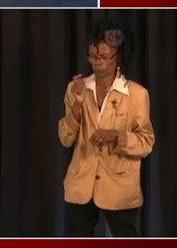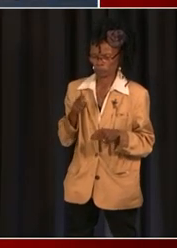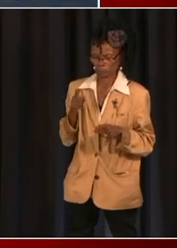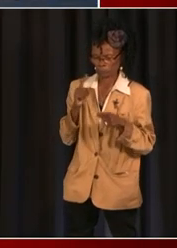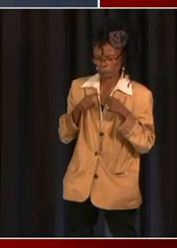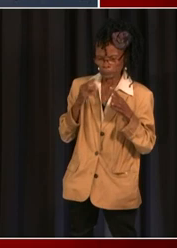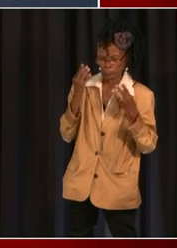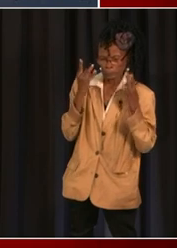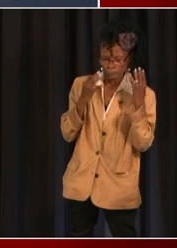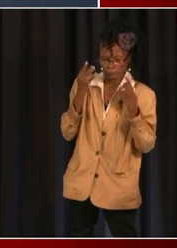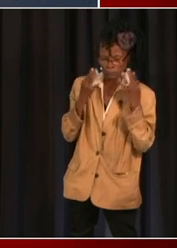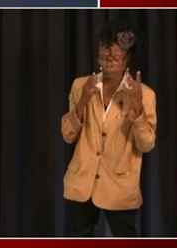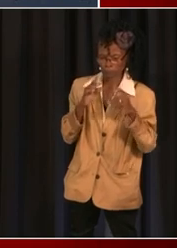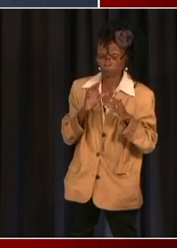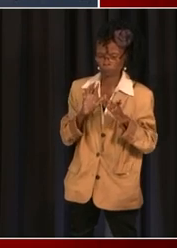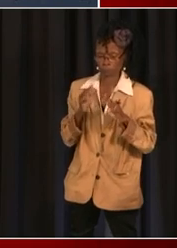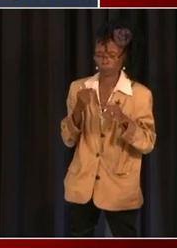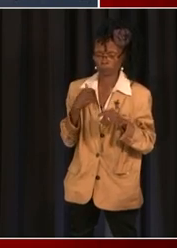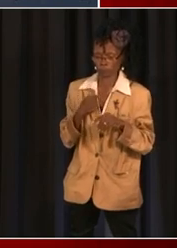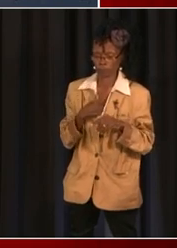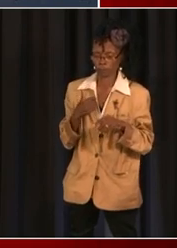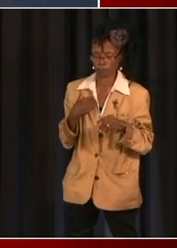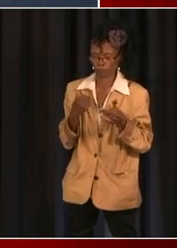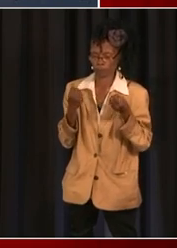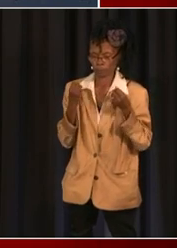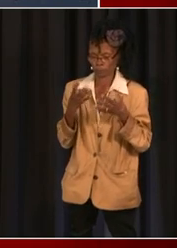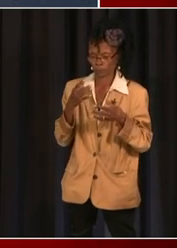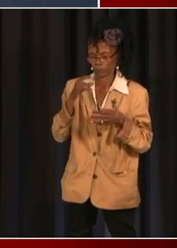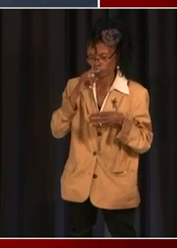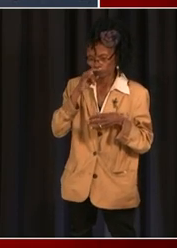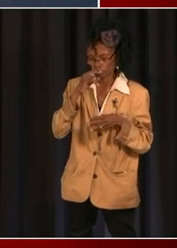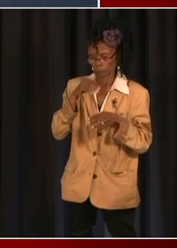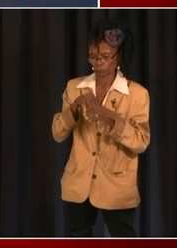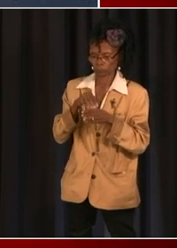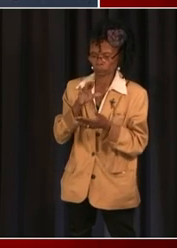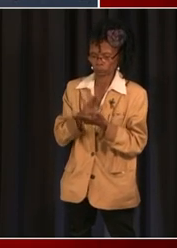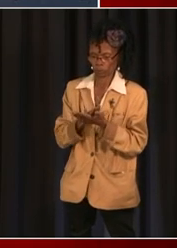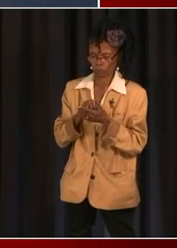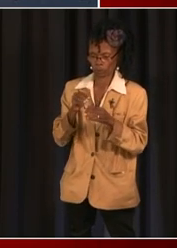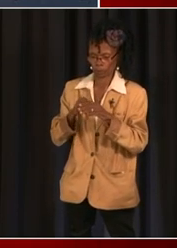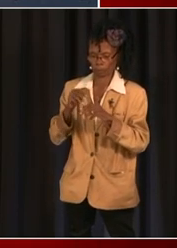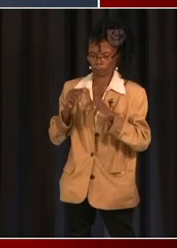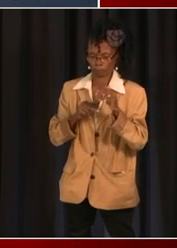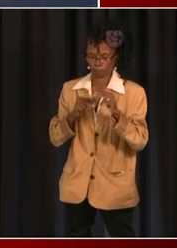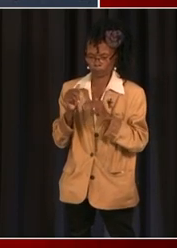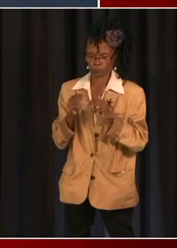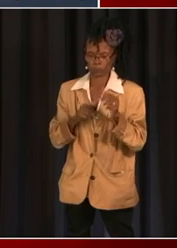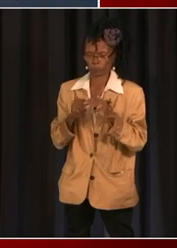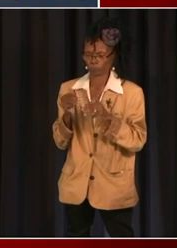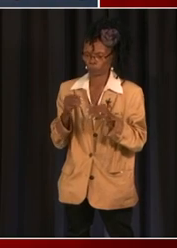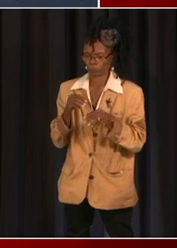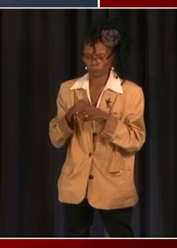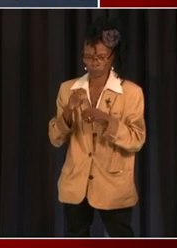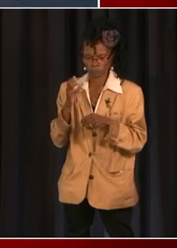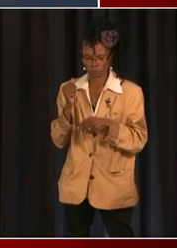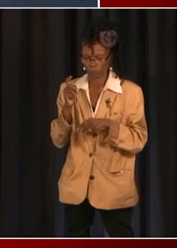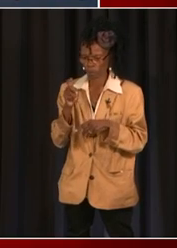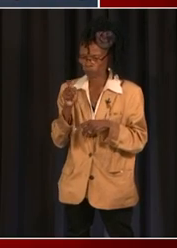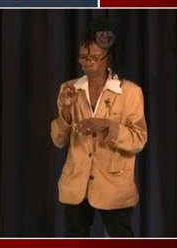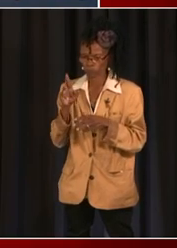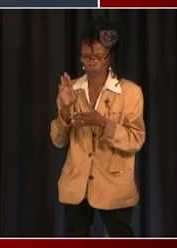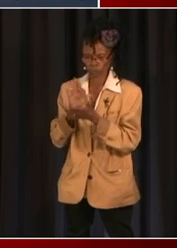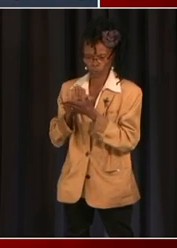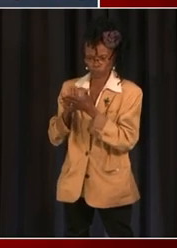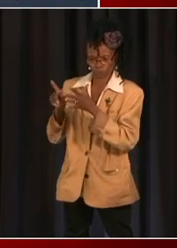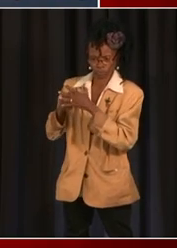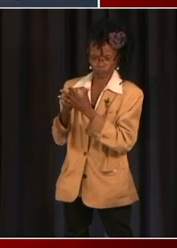thousands of public school children in school buildings currently in DC. Many of our charter LEAs have opened early. They started last week. And we